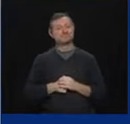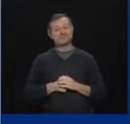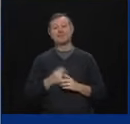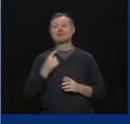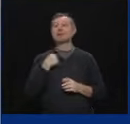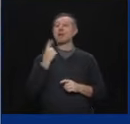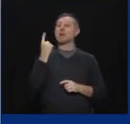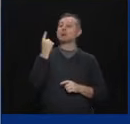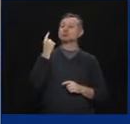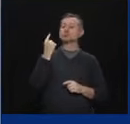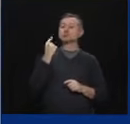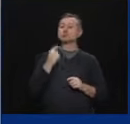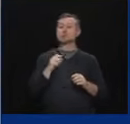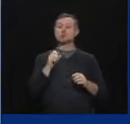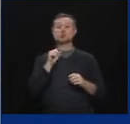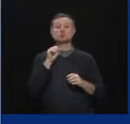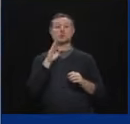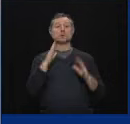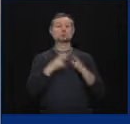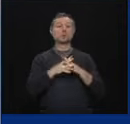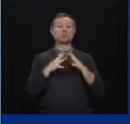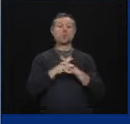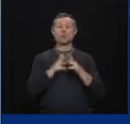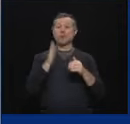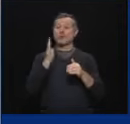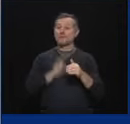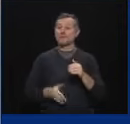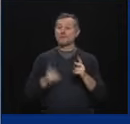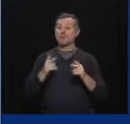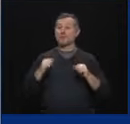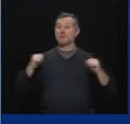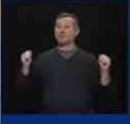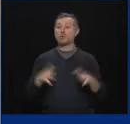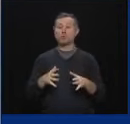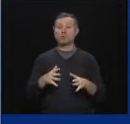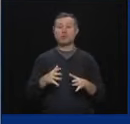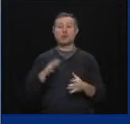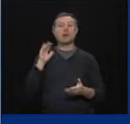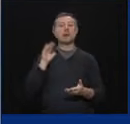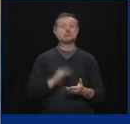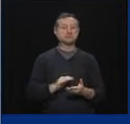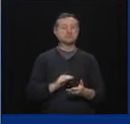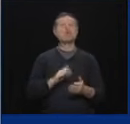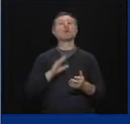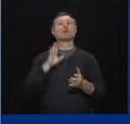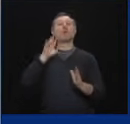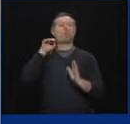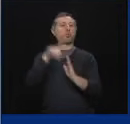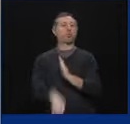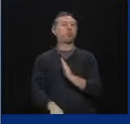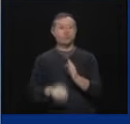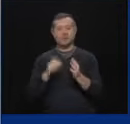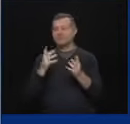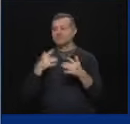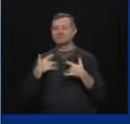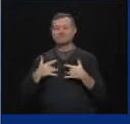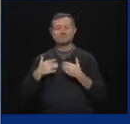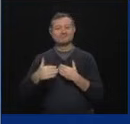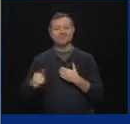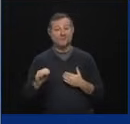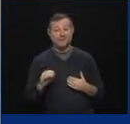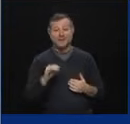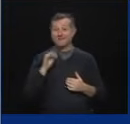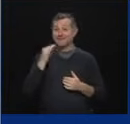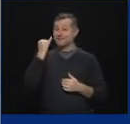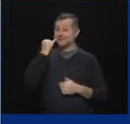was over and people stopped getting together for those. I would encourage people to have these celebrations, have fun, if you are vaccinated.